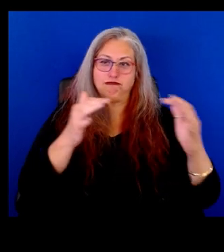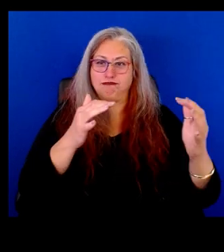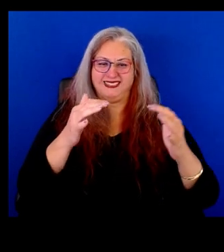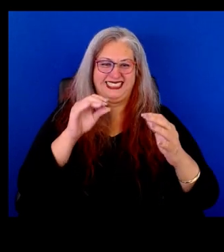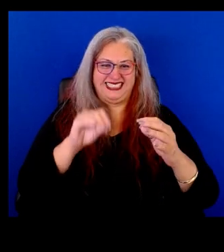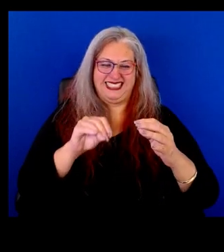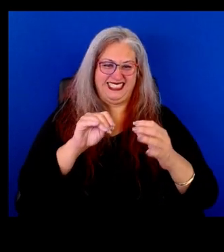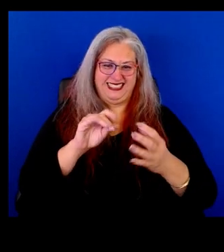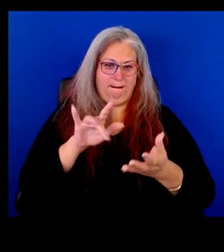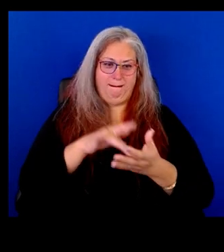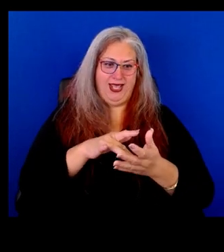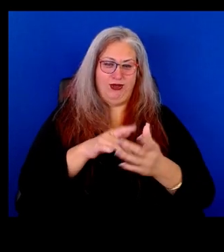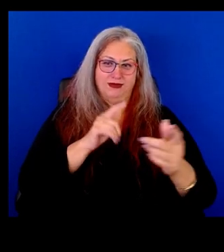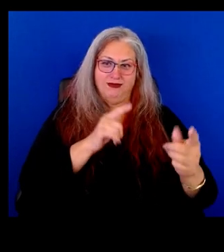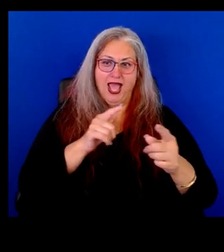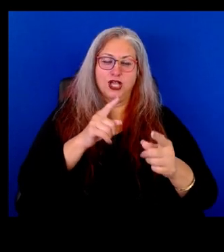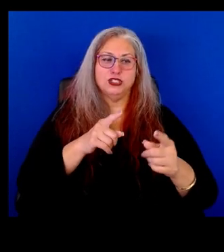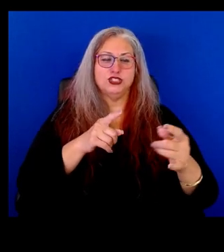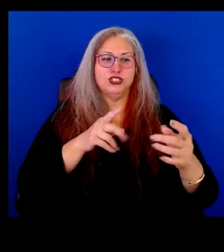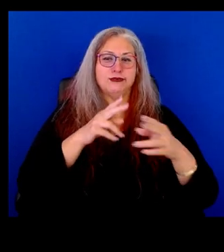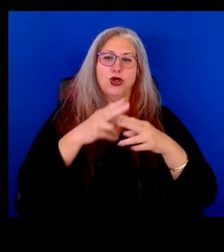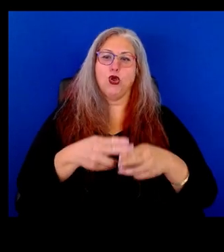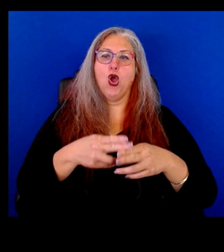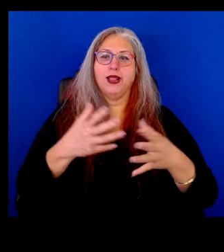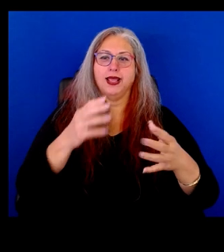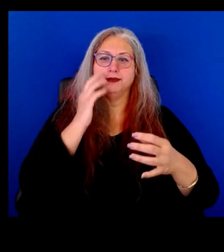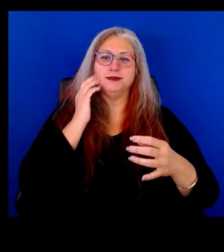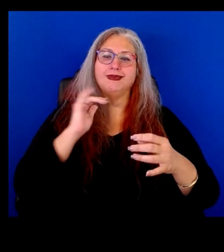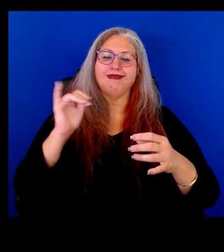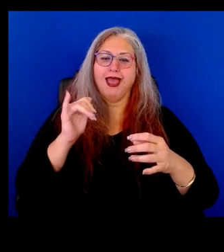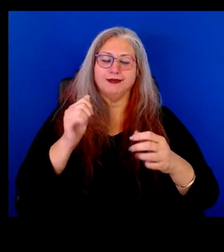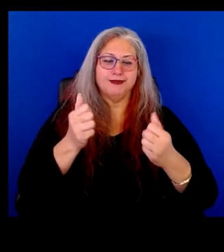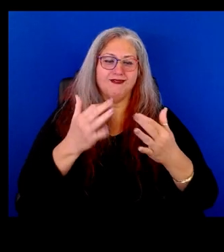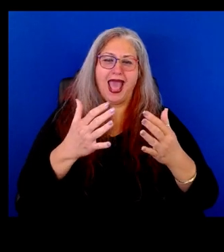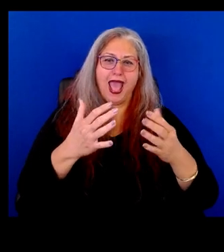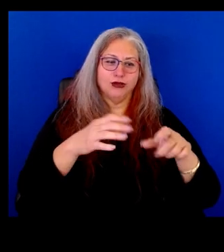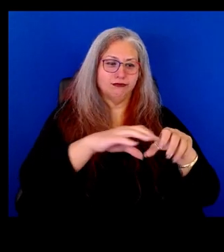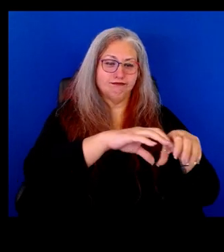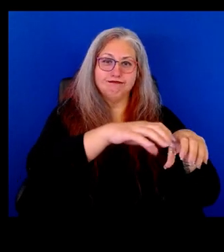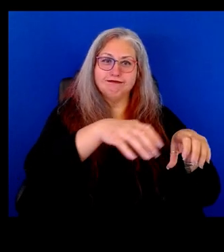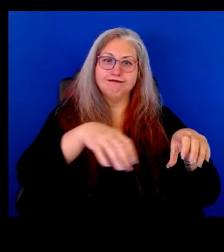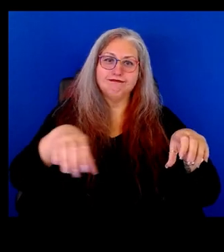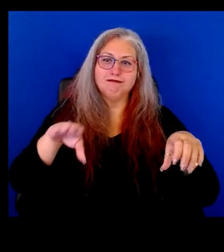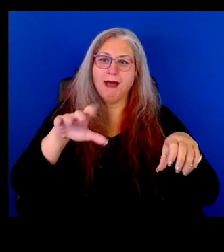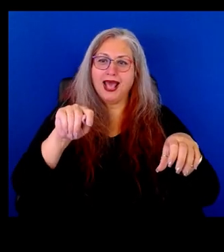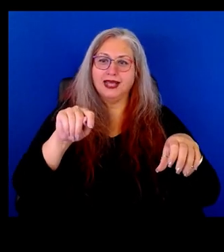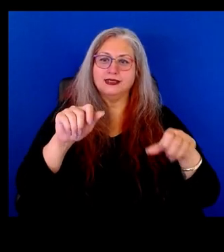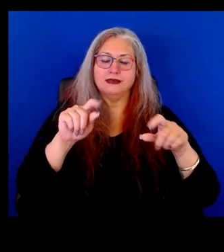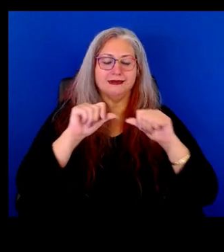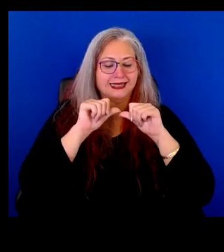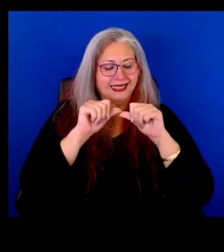the line of fire. She's calling it a fire belt, a fire belt